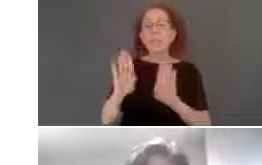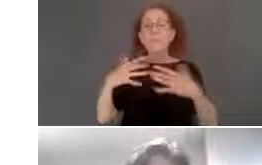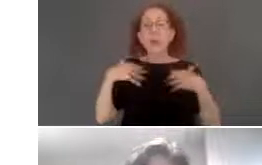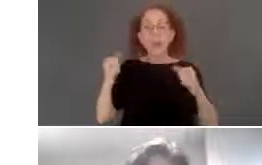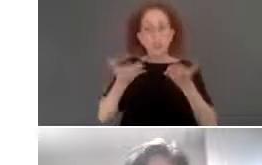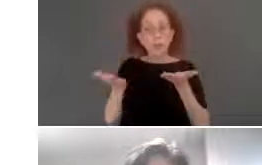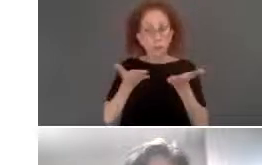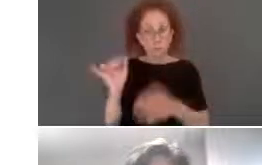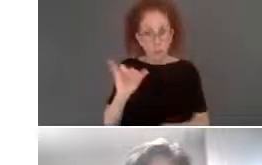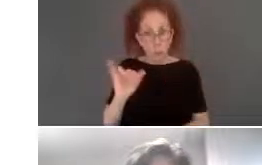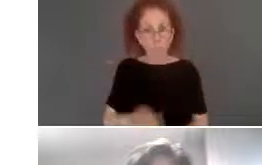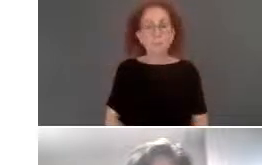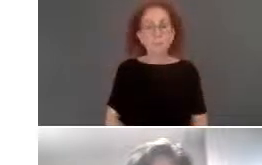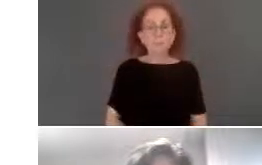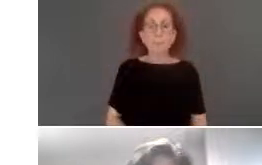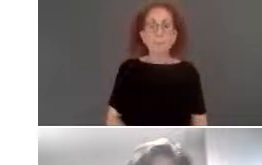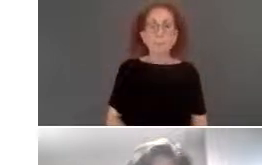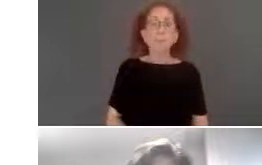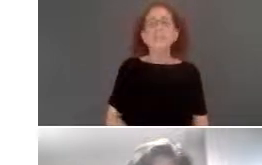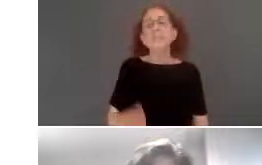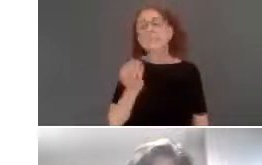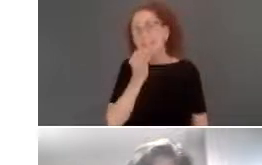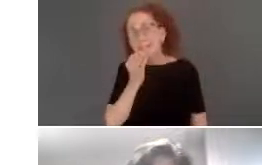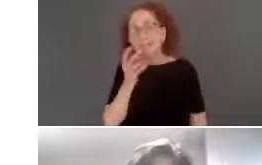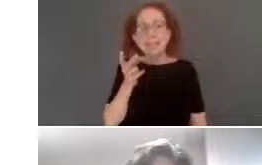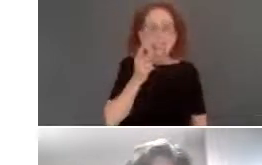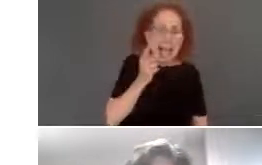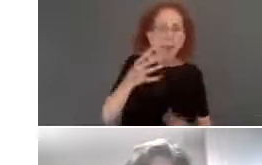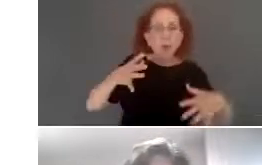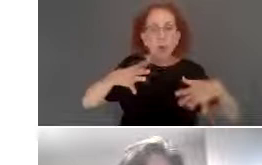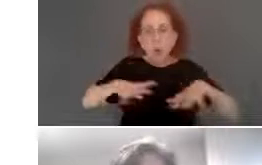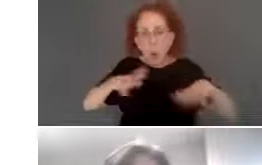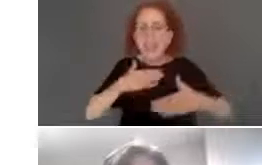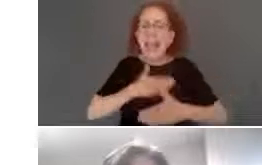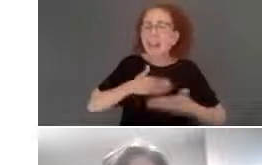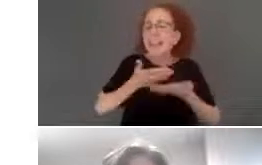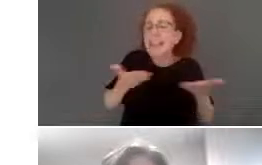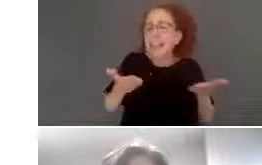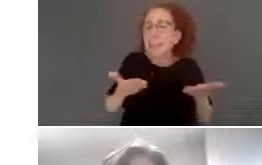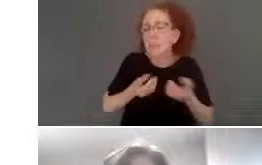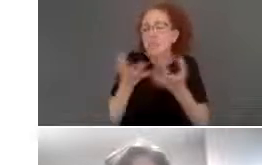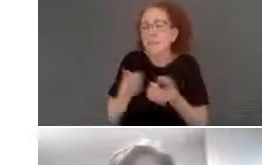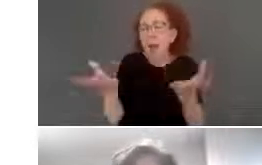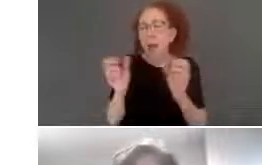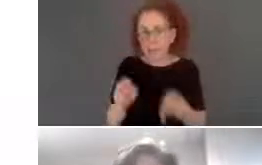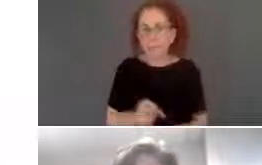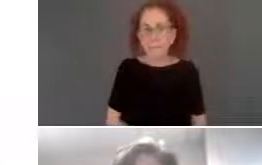services. And then we have meals, snacks, clothing, and entertainment items that we can provide our